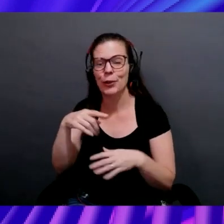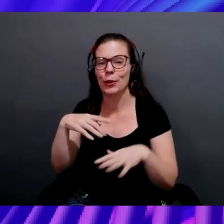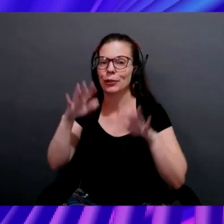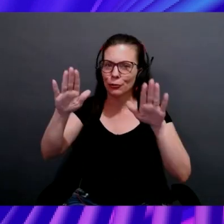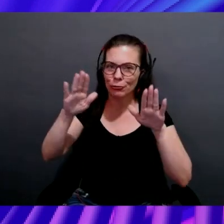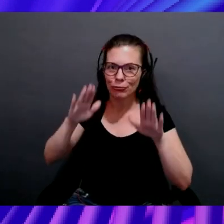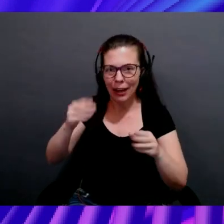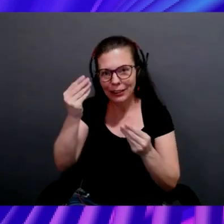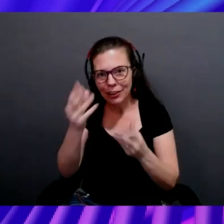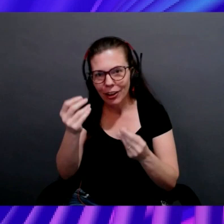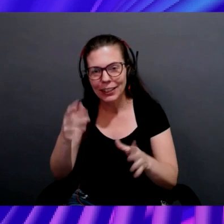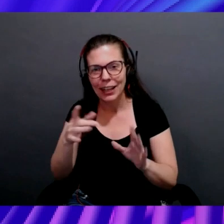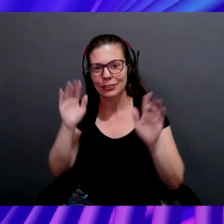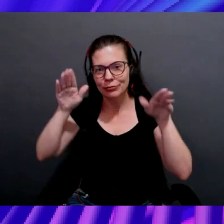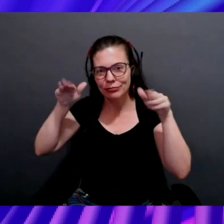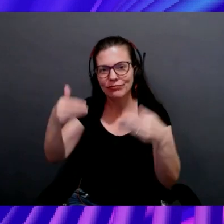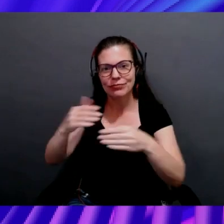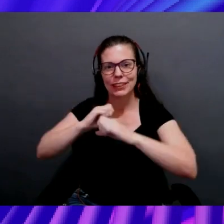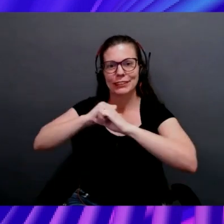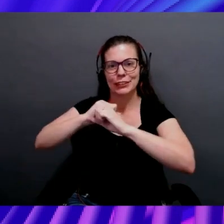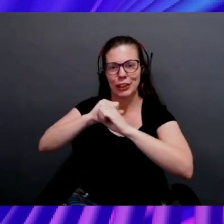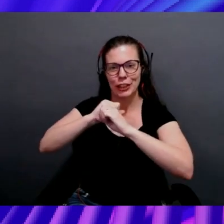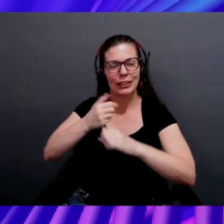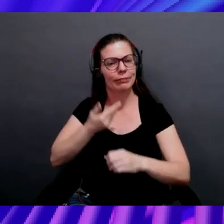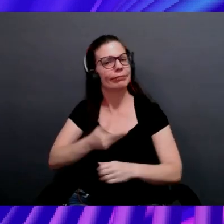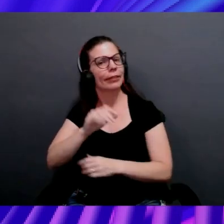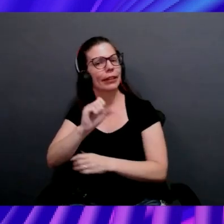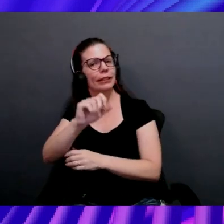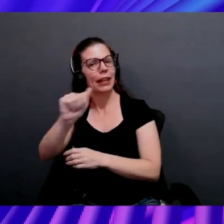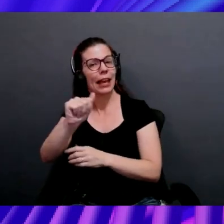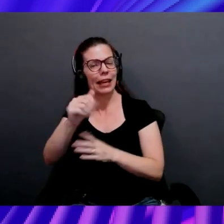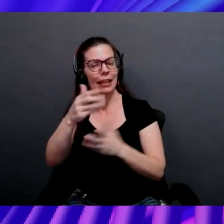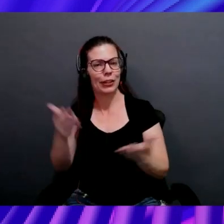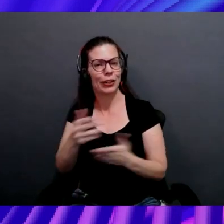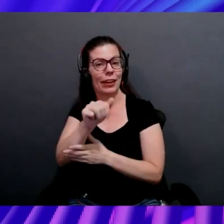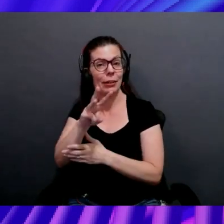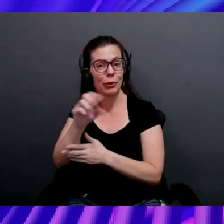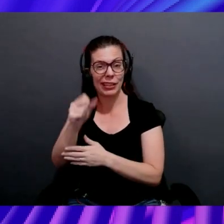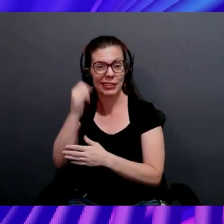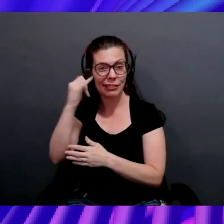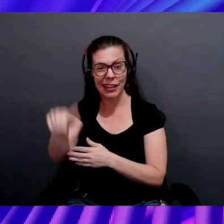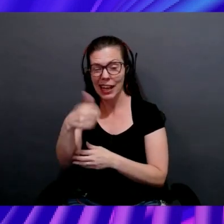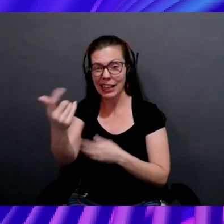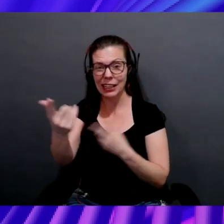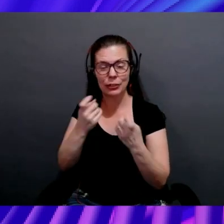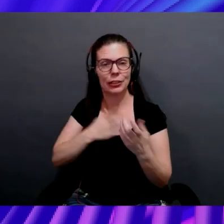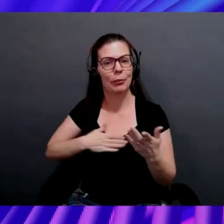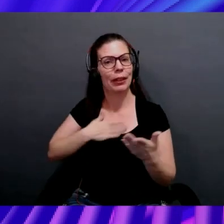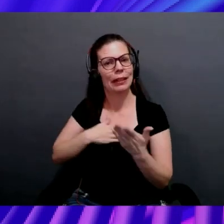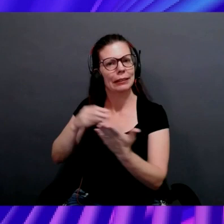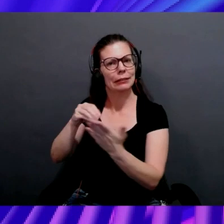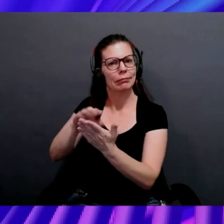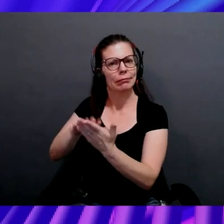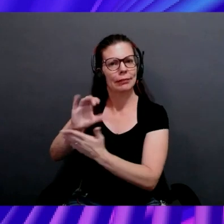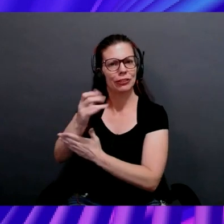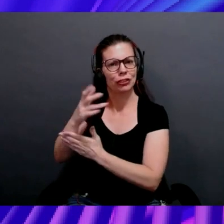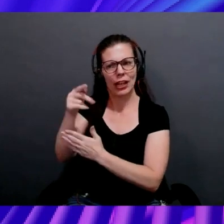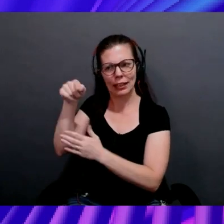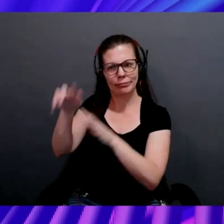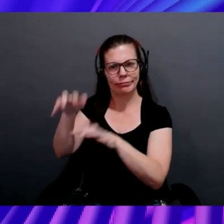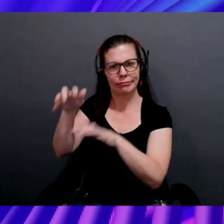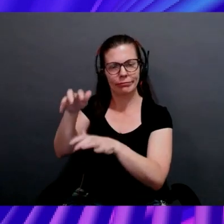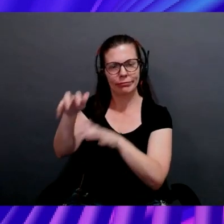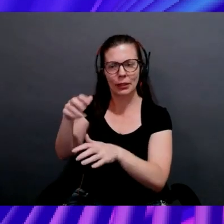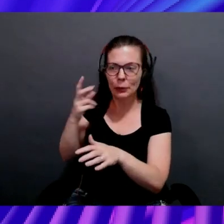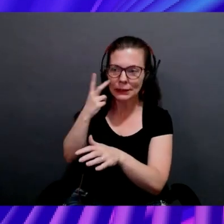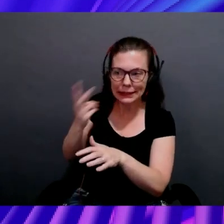on security. I'm a solution architect here at AWS. If you've got questions, please put them in chat. We'll see them.